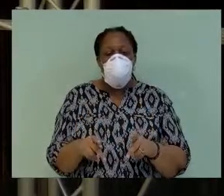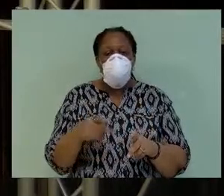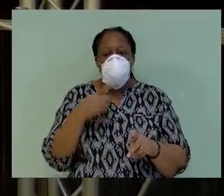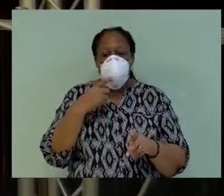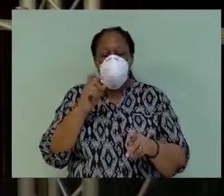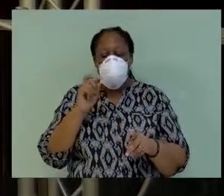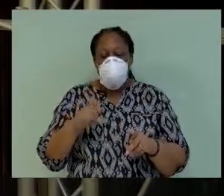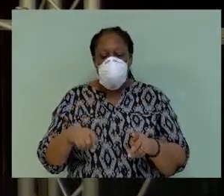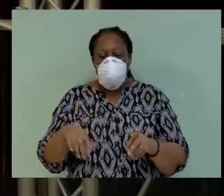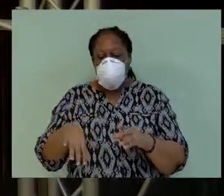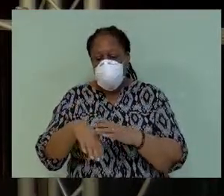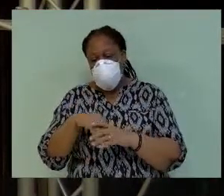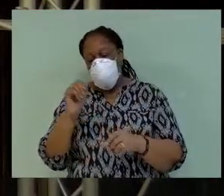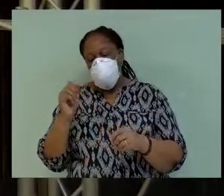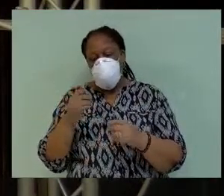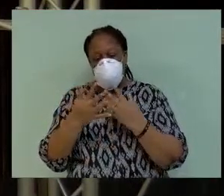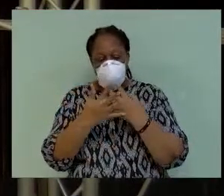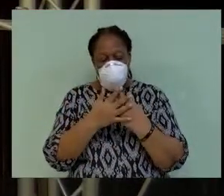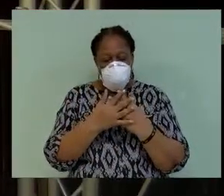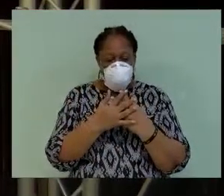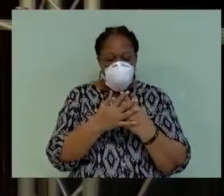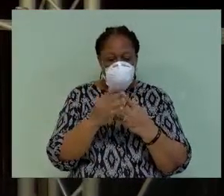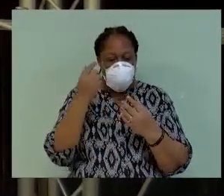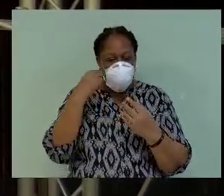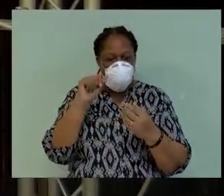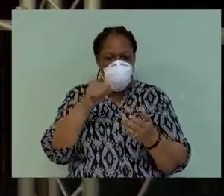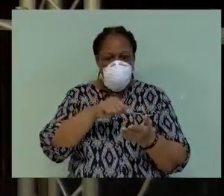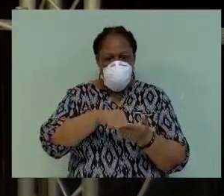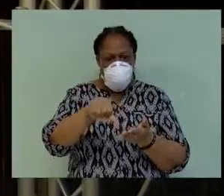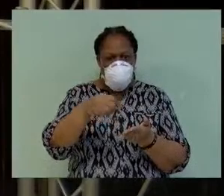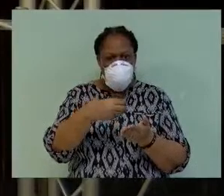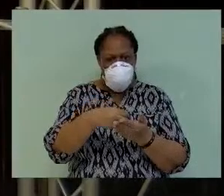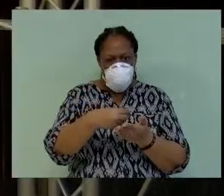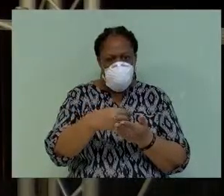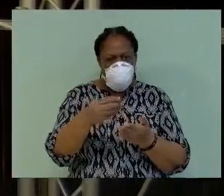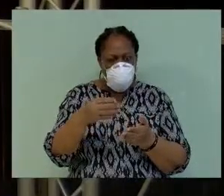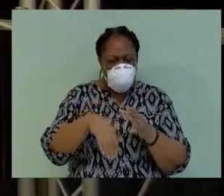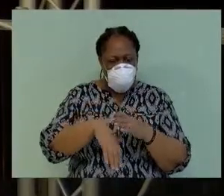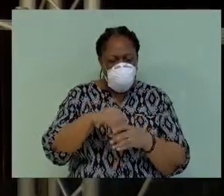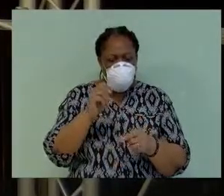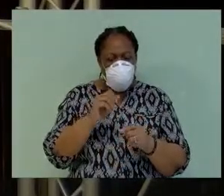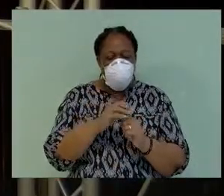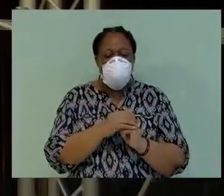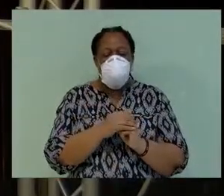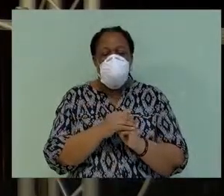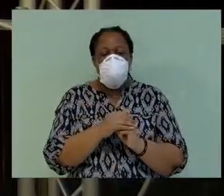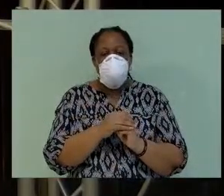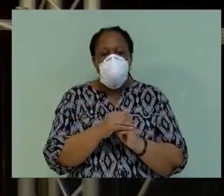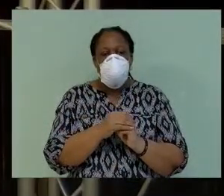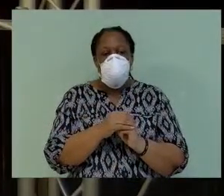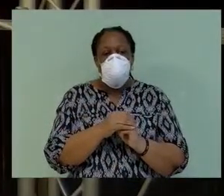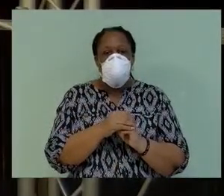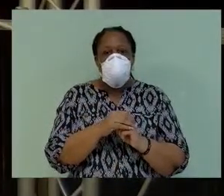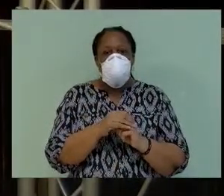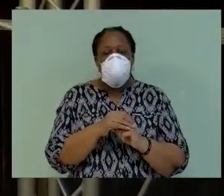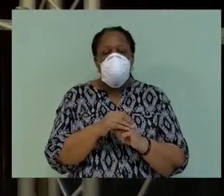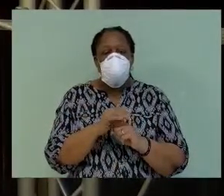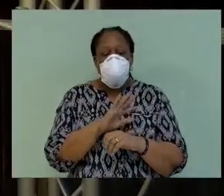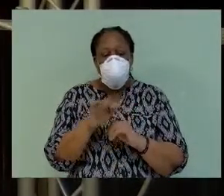8. Applications for domestic violence and protection orders will be dealt with as a matter of